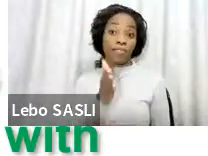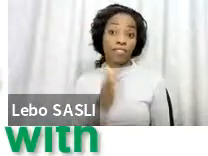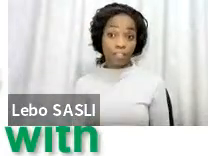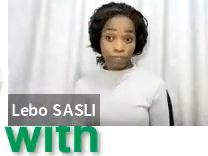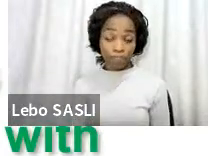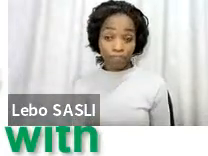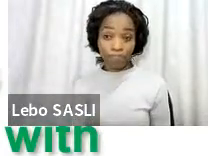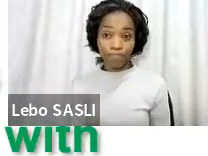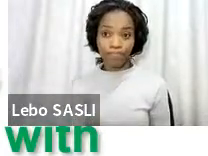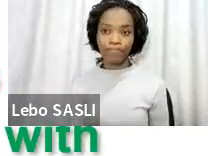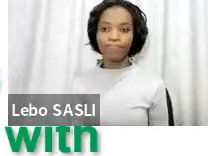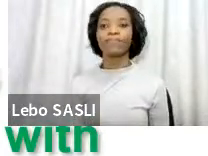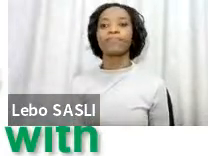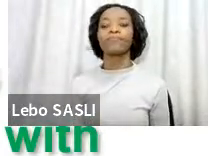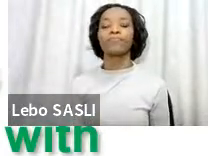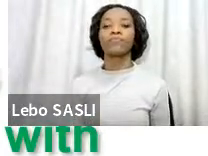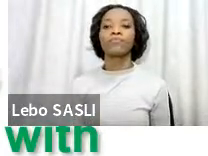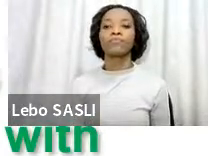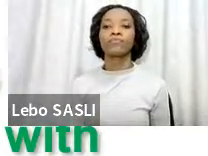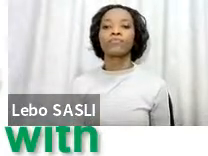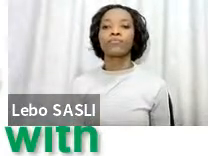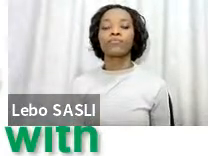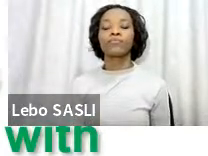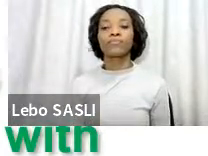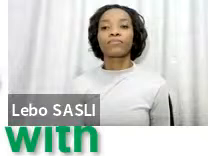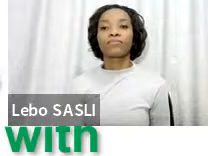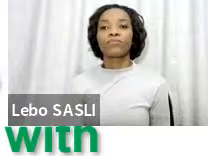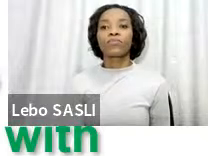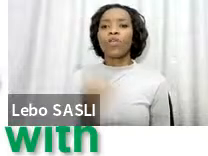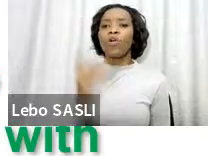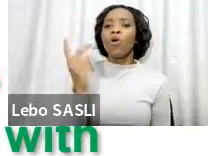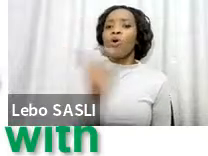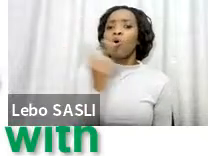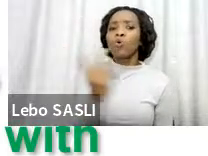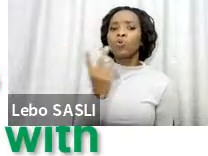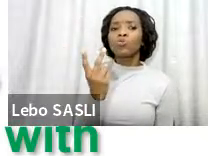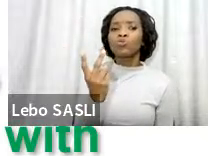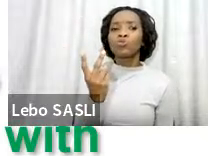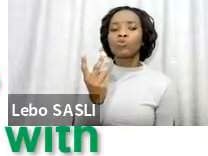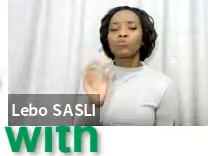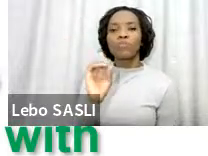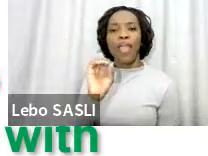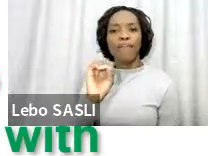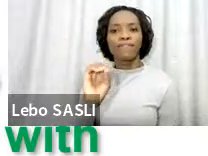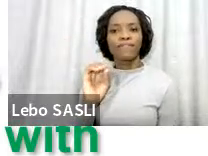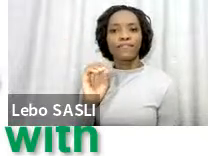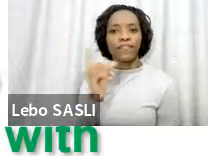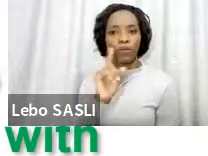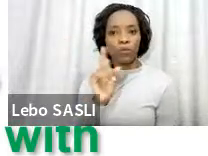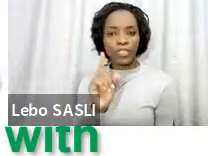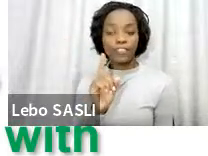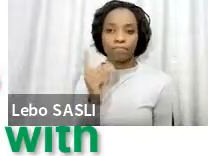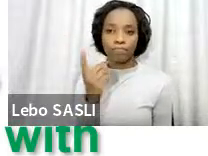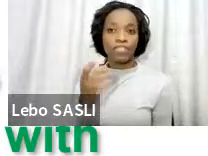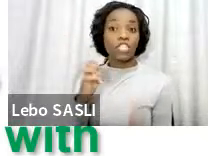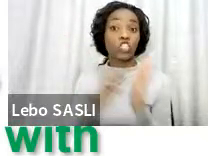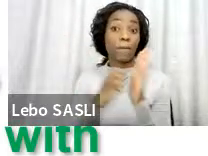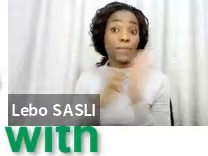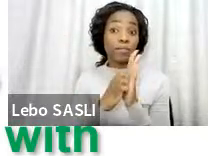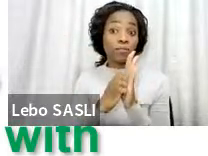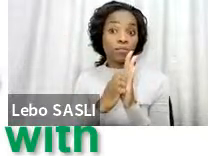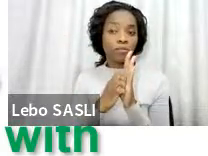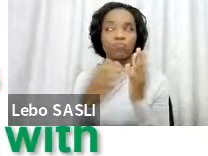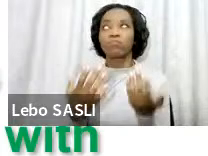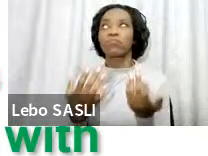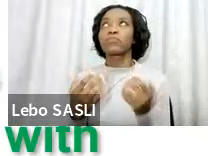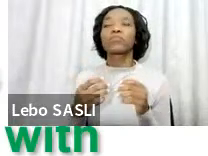have. Now, there are also typical, examples of what the